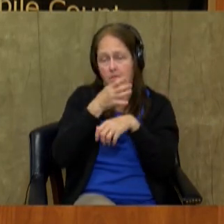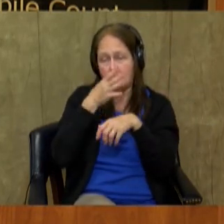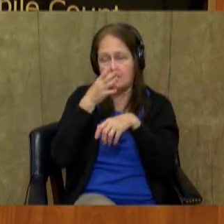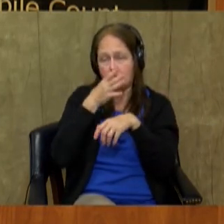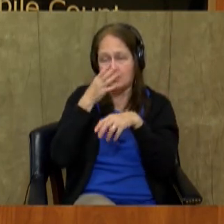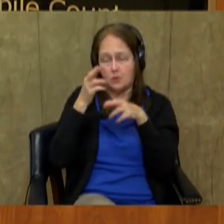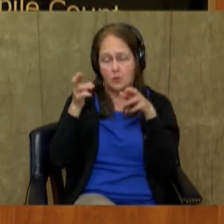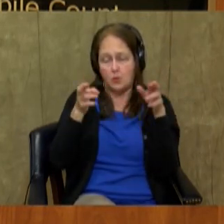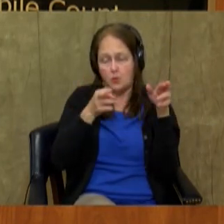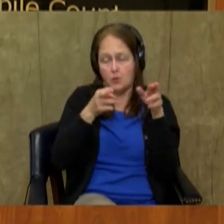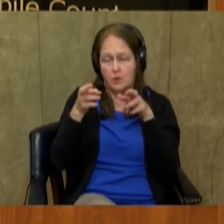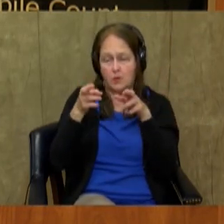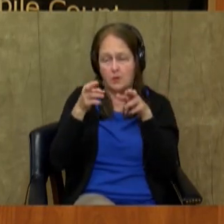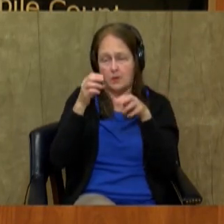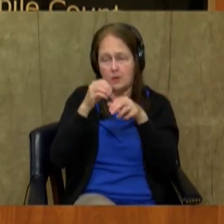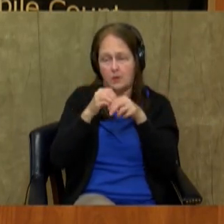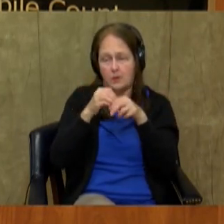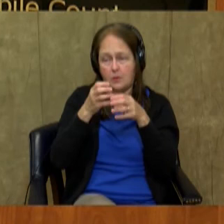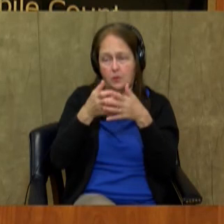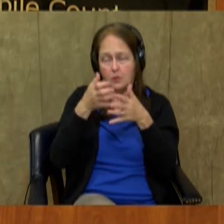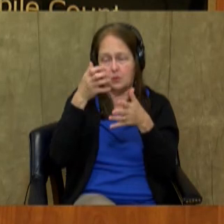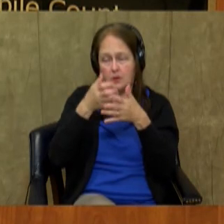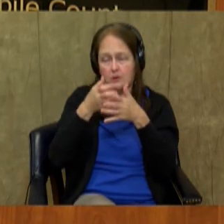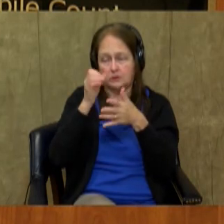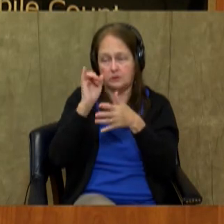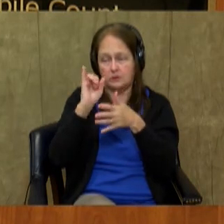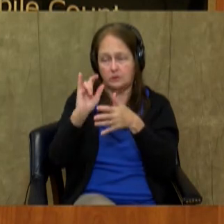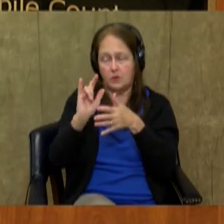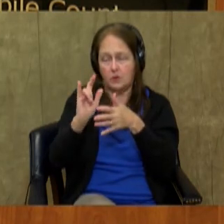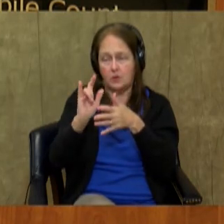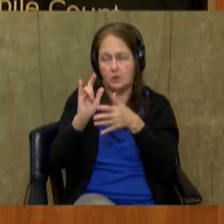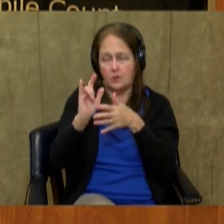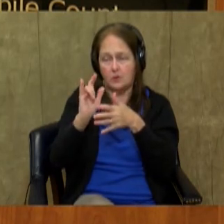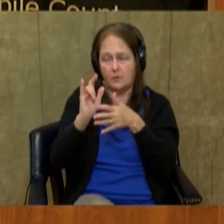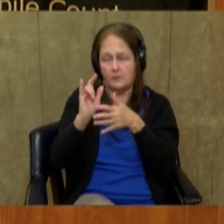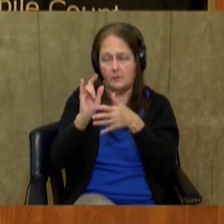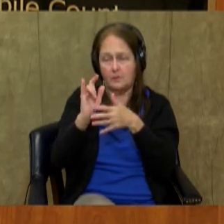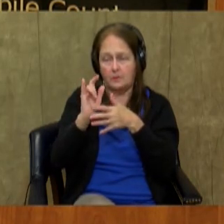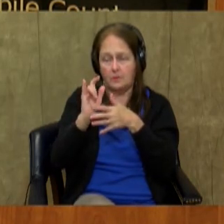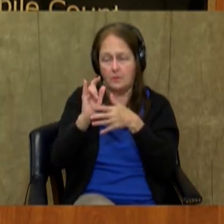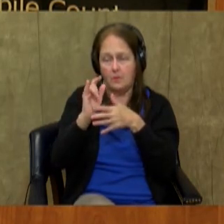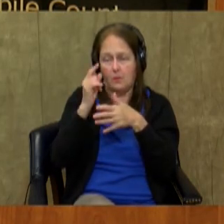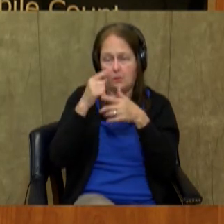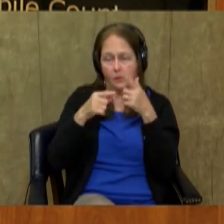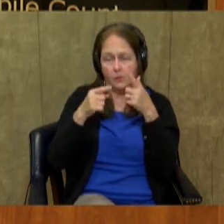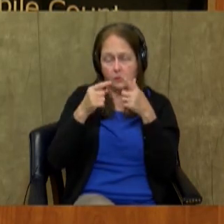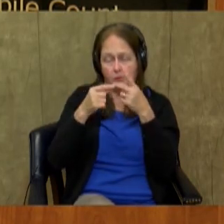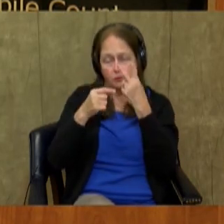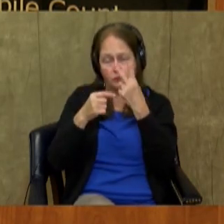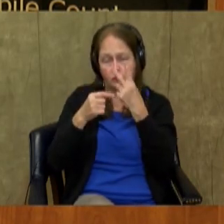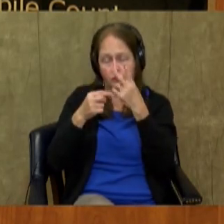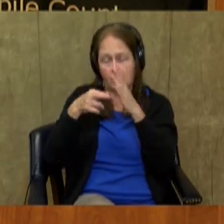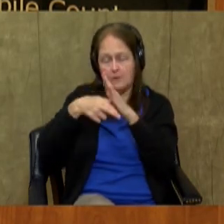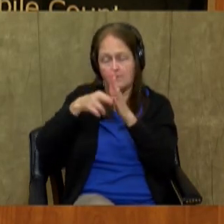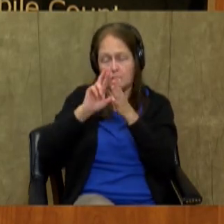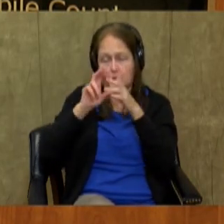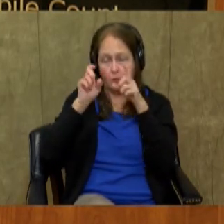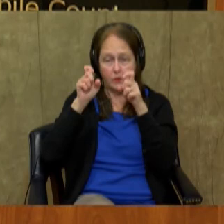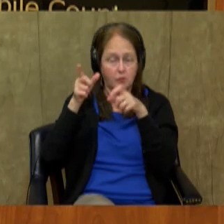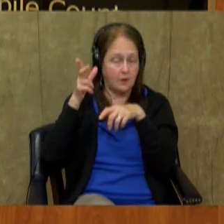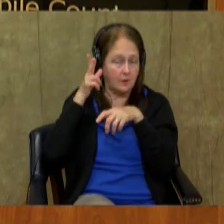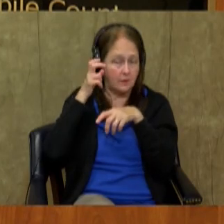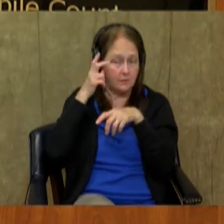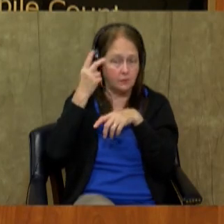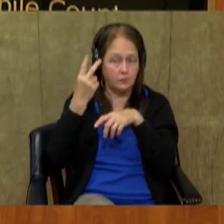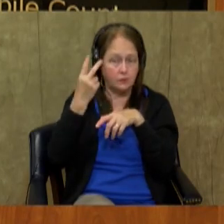the river deltas or in those rich soils of volcanic areas. So a couple of review questions. Let's see if you were listening. What are